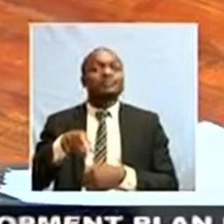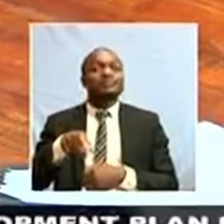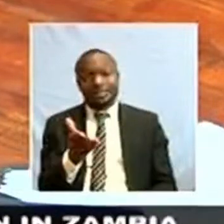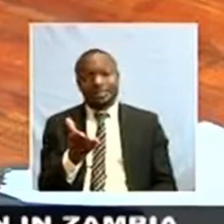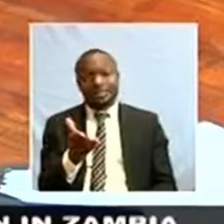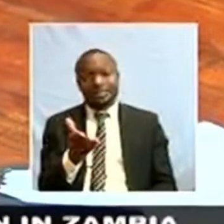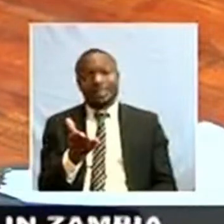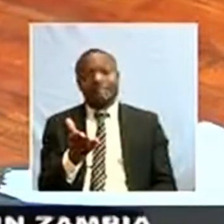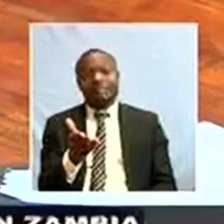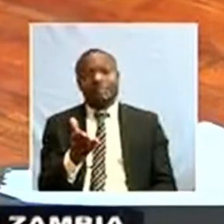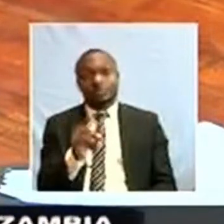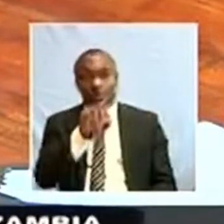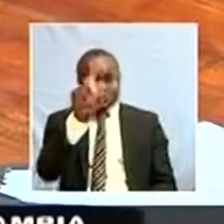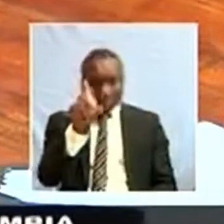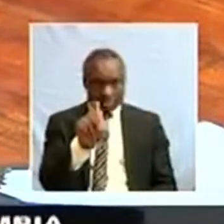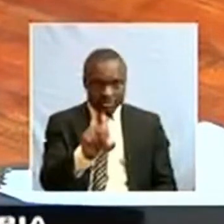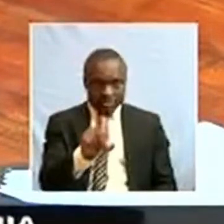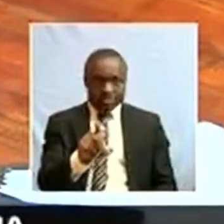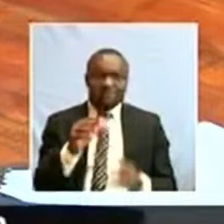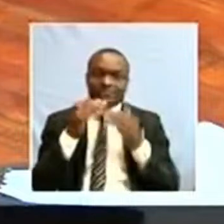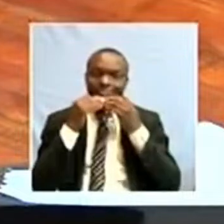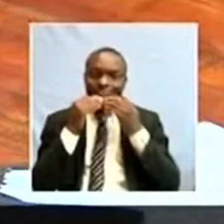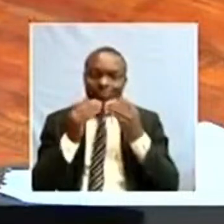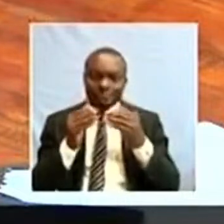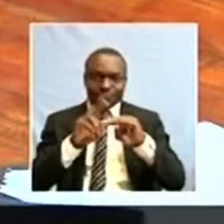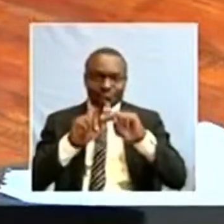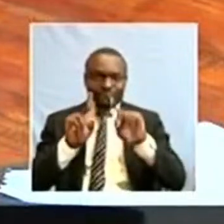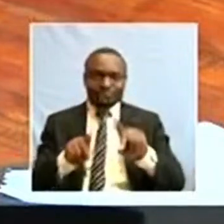to ask. Thank you so much.